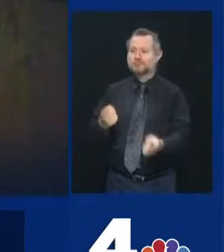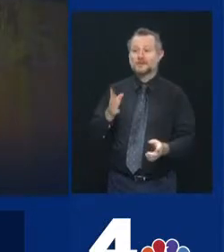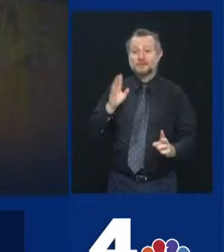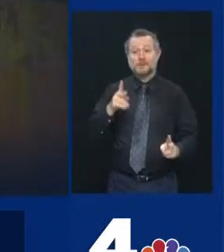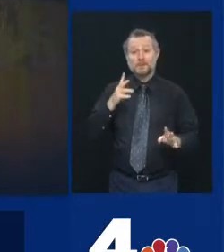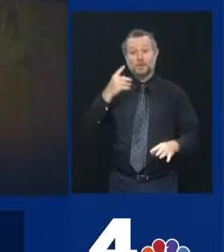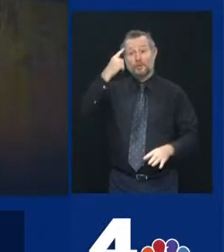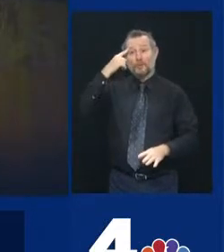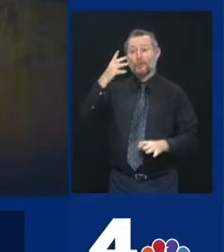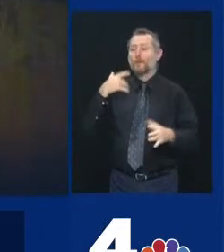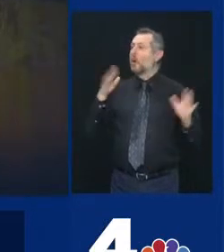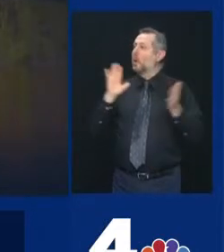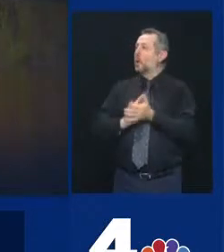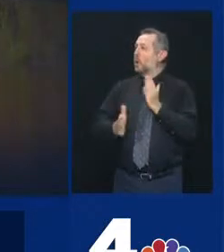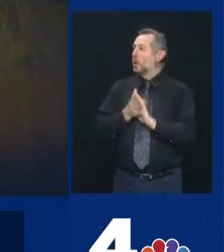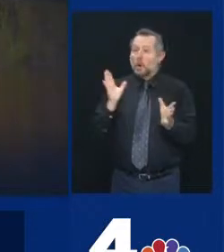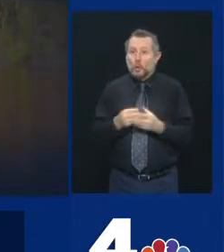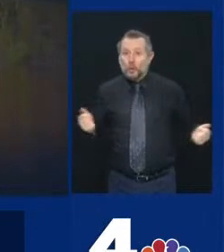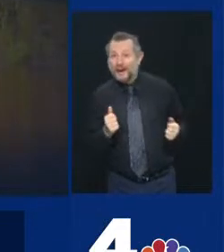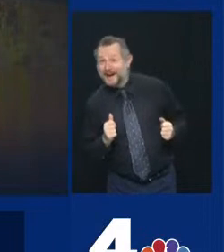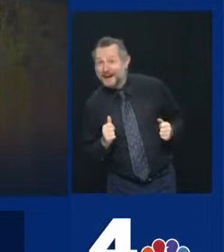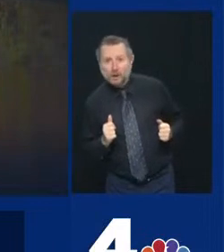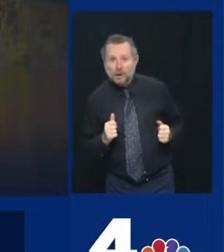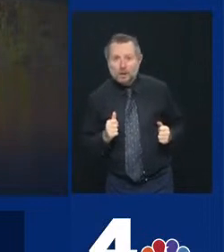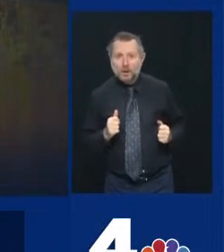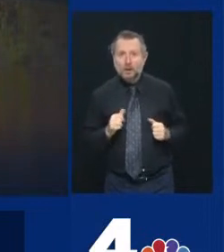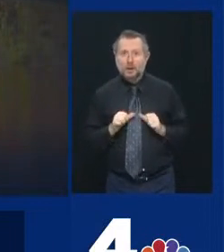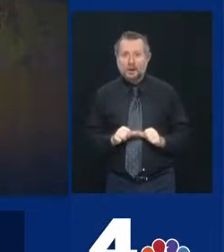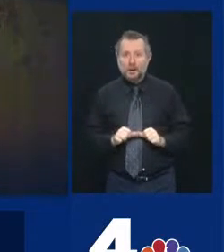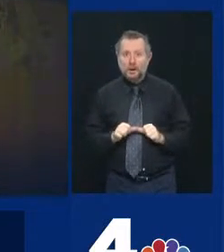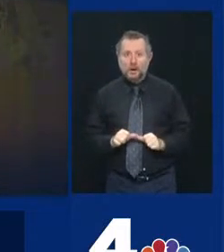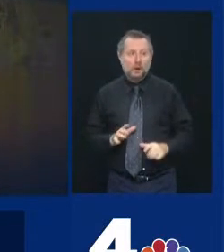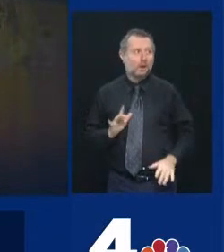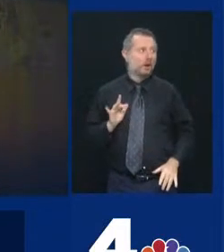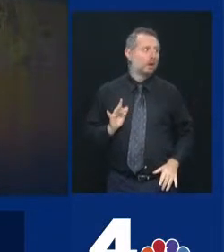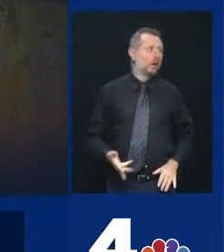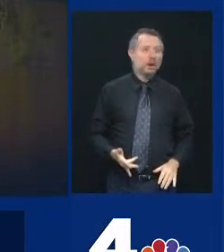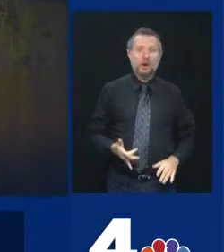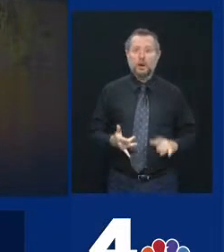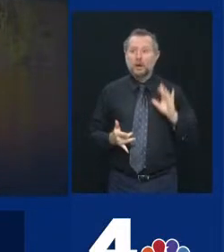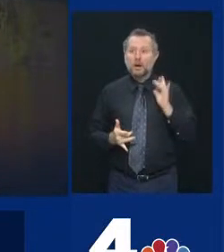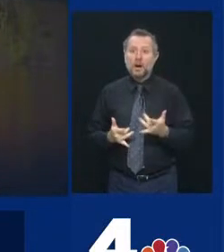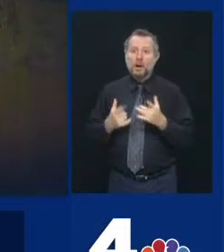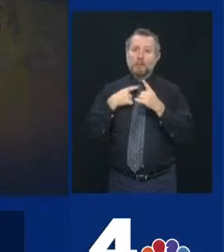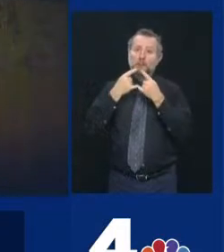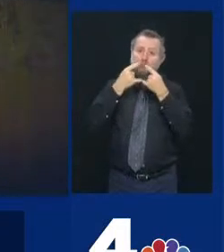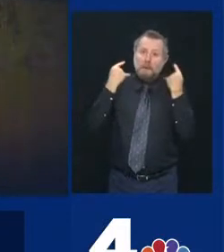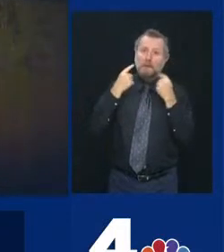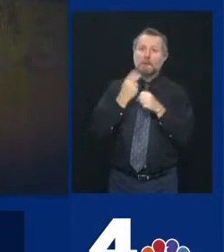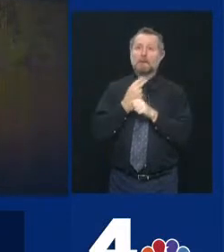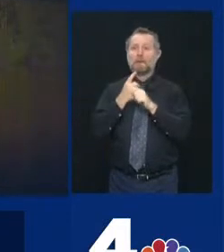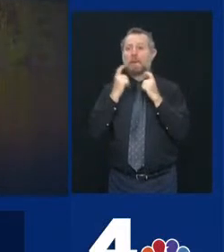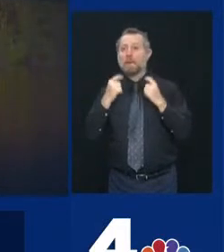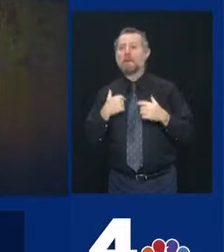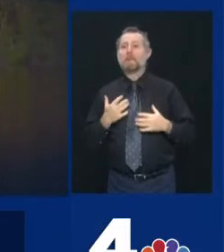going on and on and on, and I'm getting tired of it, and I'm tired of wearing the mask. I'm tired of putting my life on